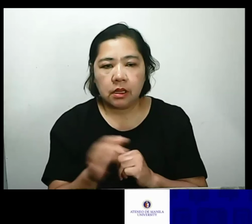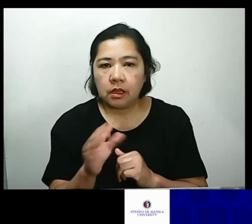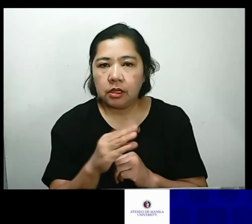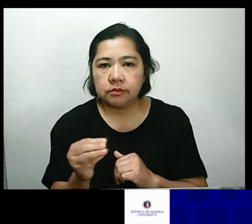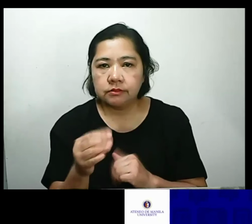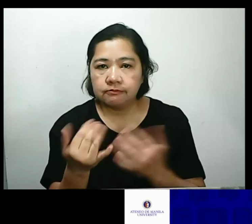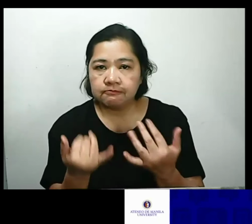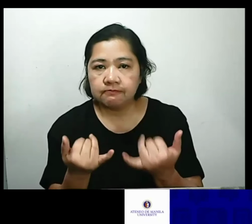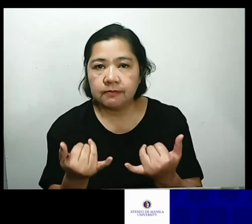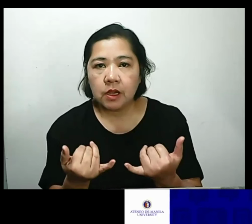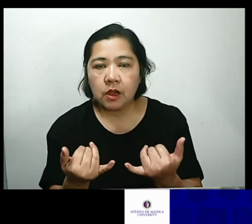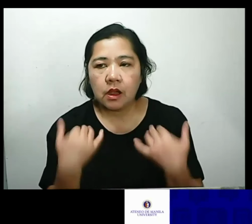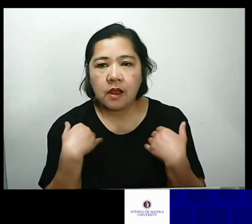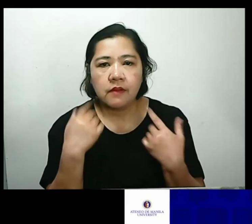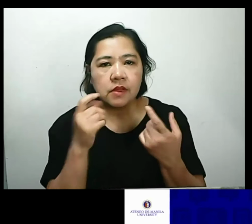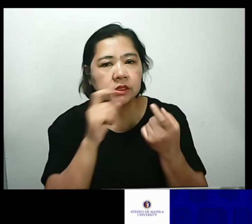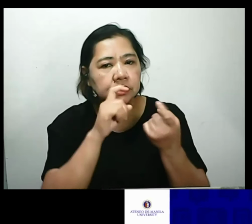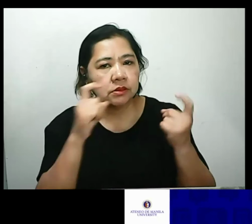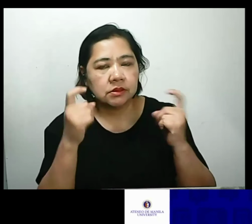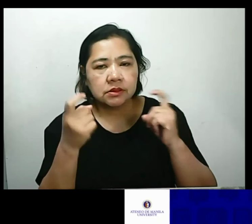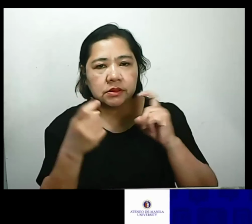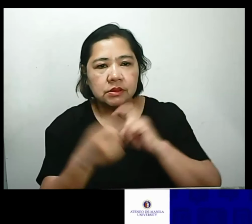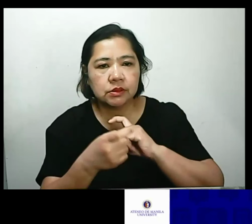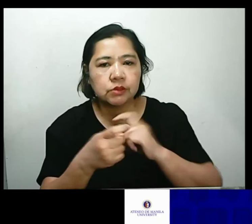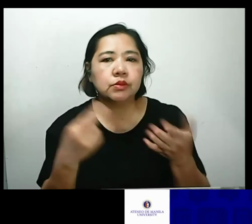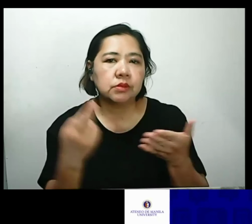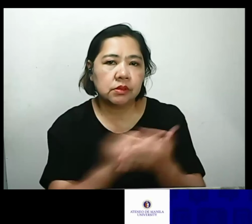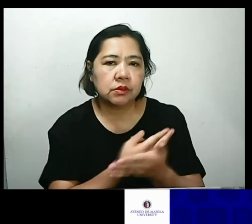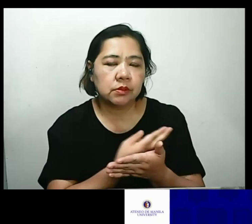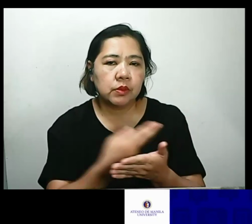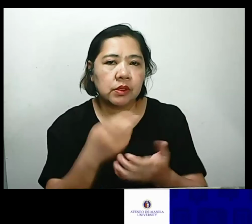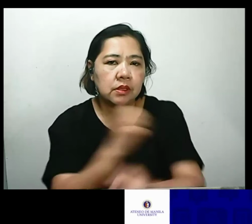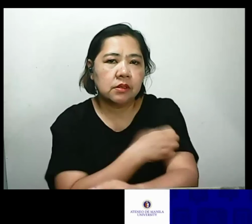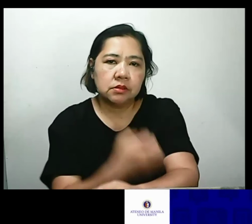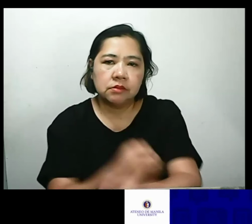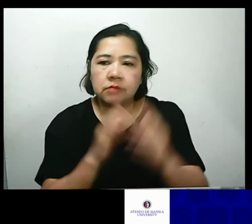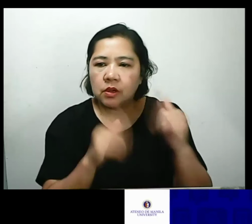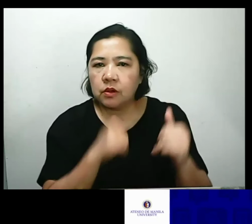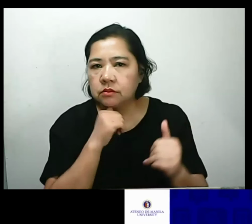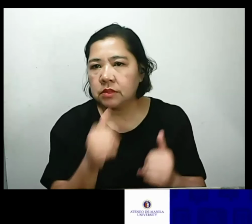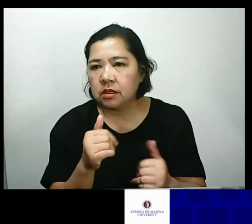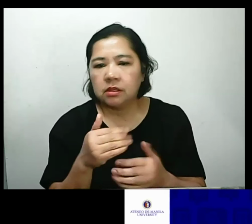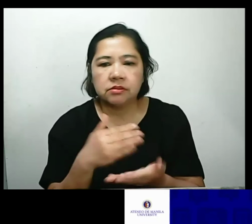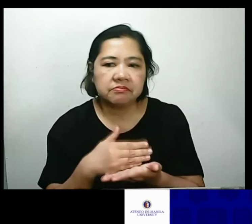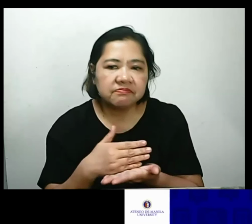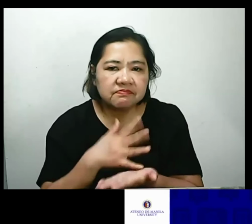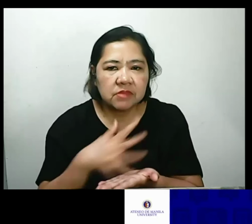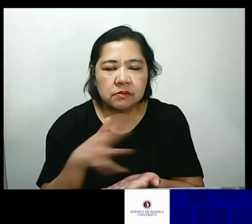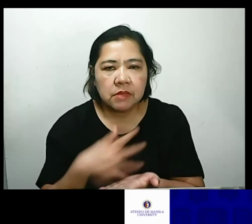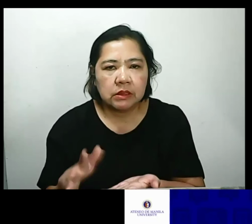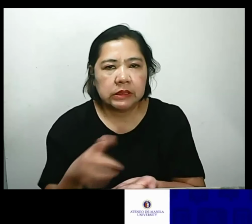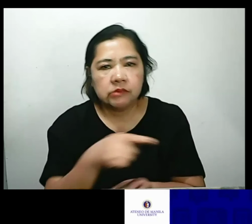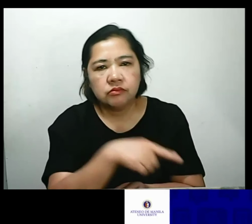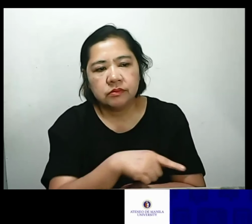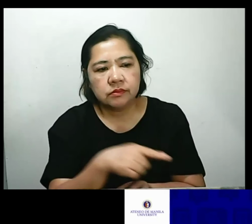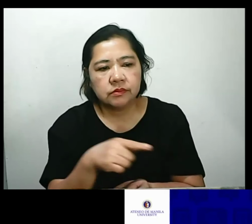currently we are already transitioning to renewable energy. So I hope we don't spend money and energy, time and resources on spending it to